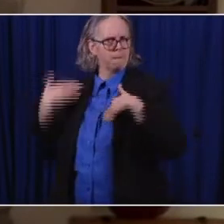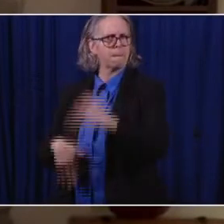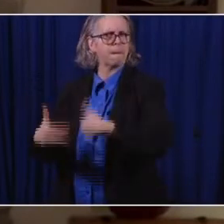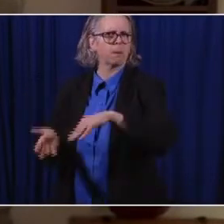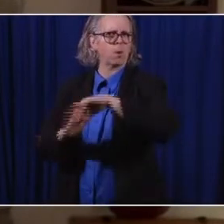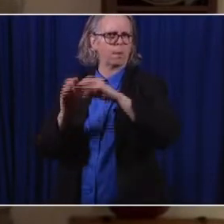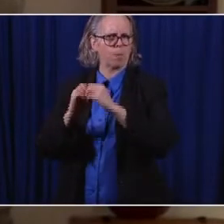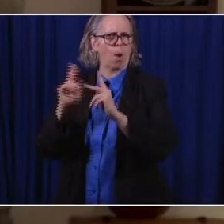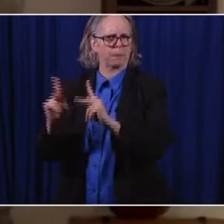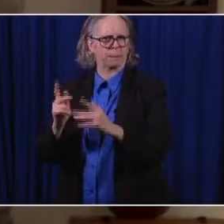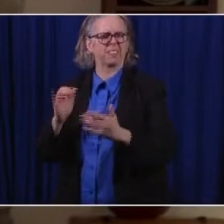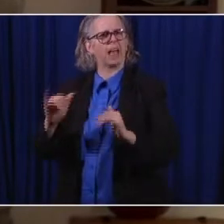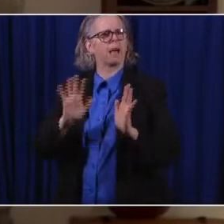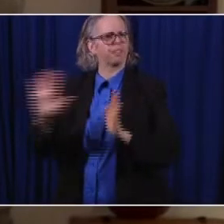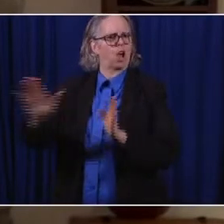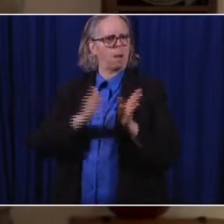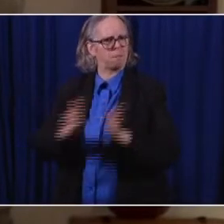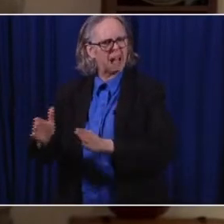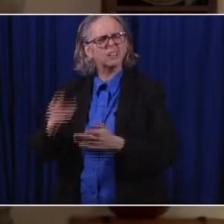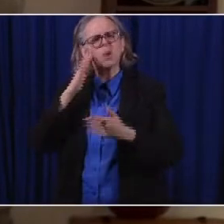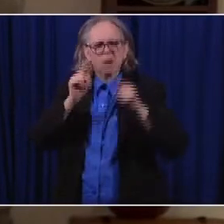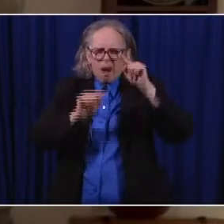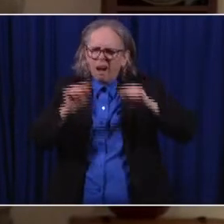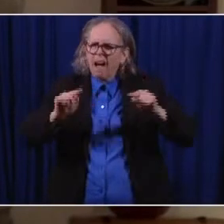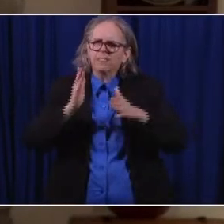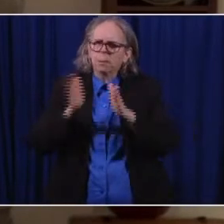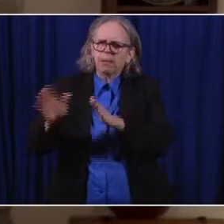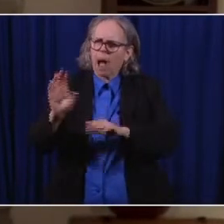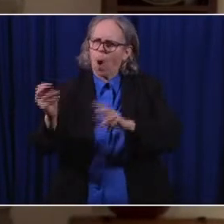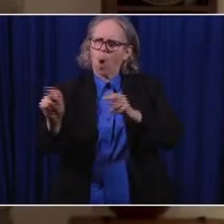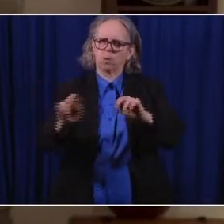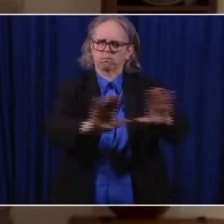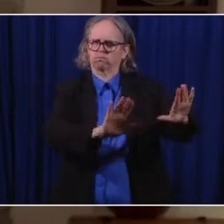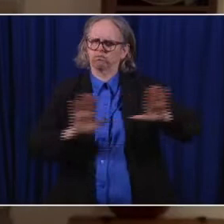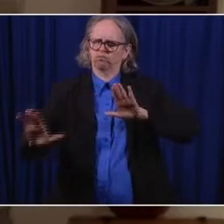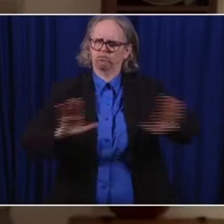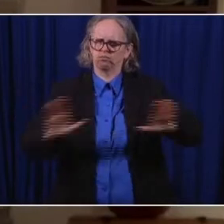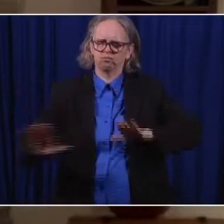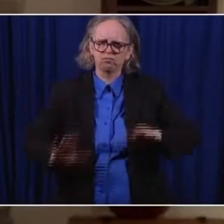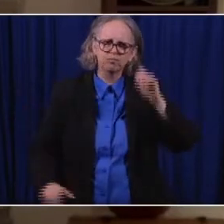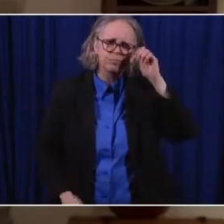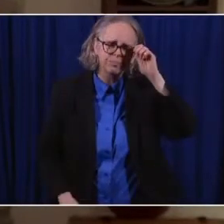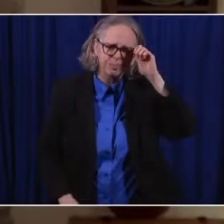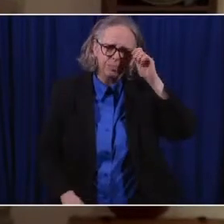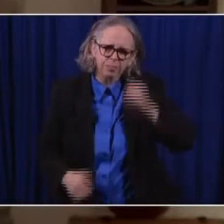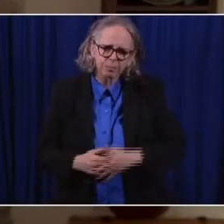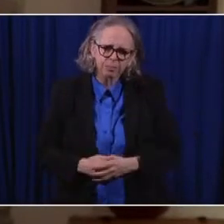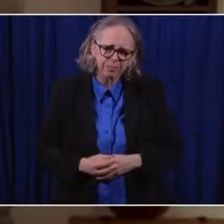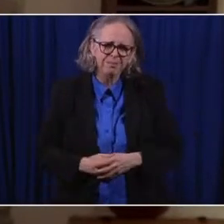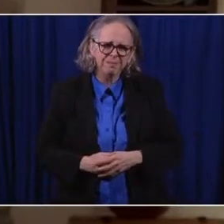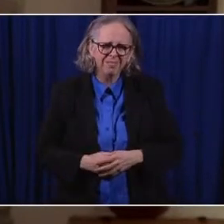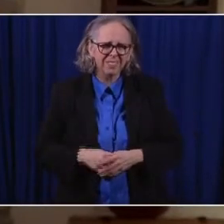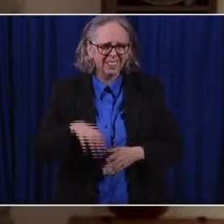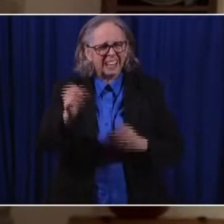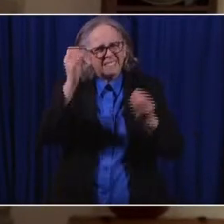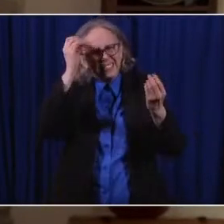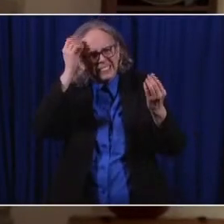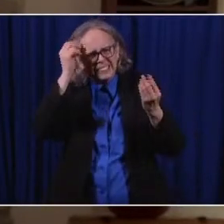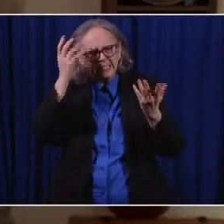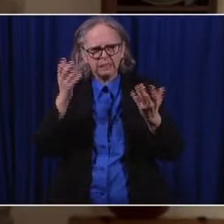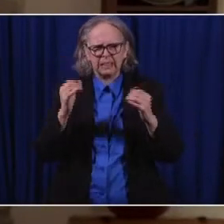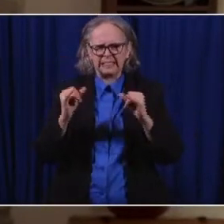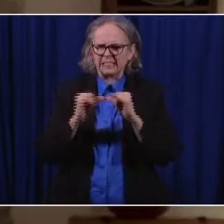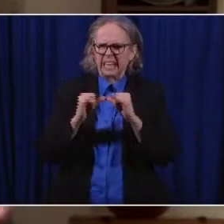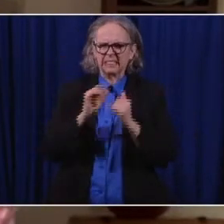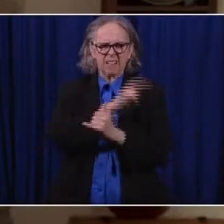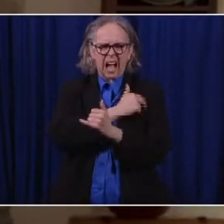that vaccination round. Now, they still will have people to go. I mean, think about the, hospital as big as the Cleveland Clinic. Obviously,